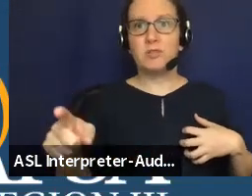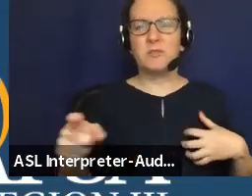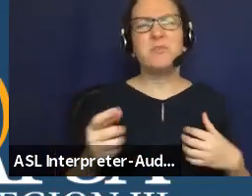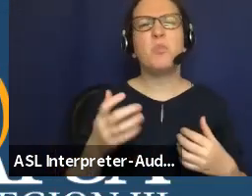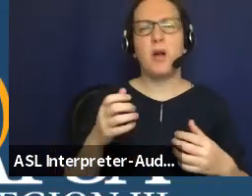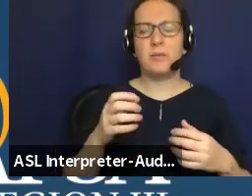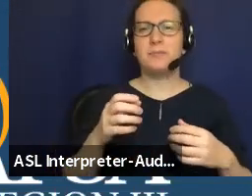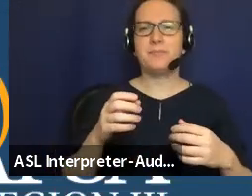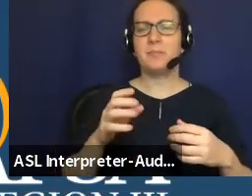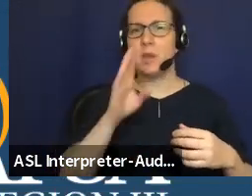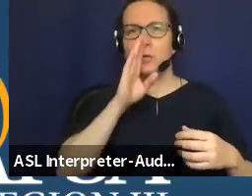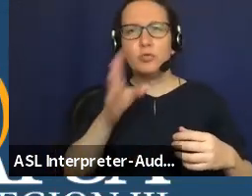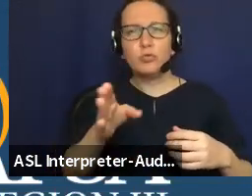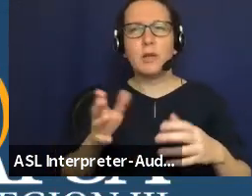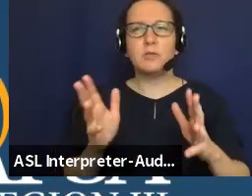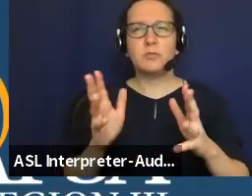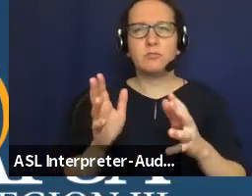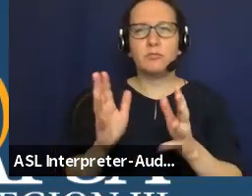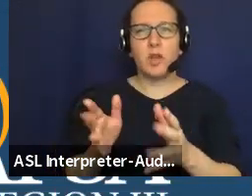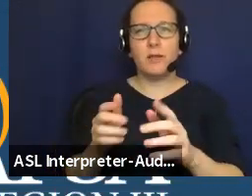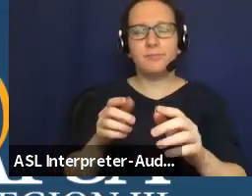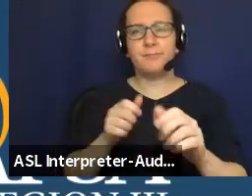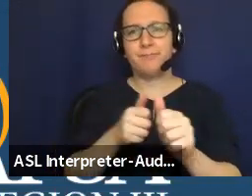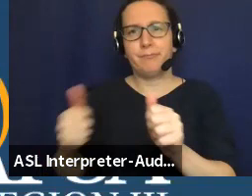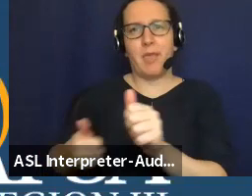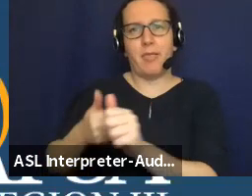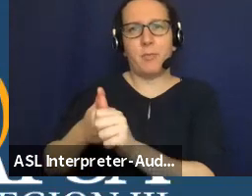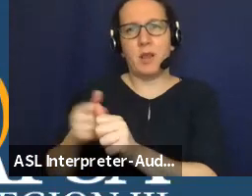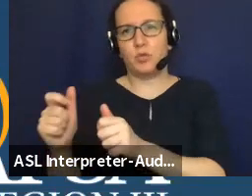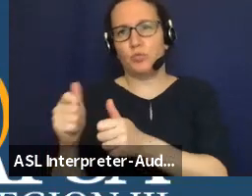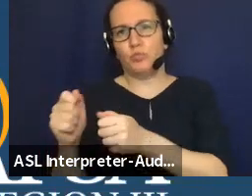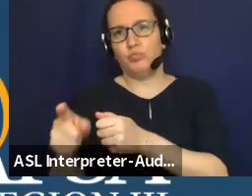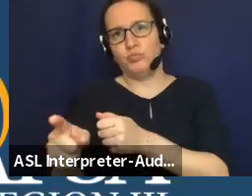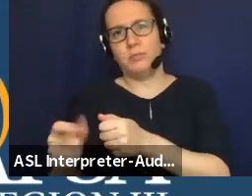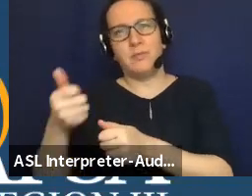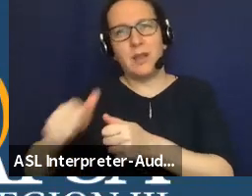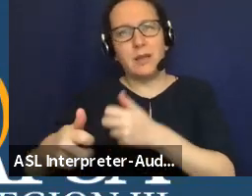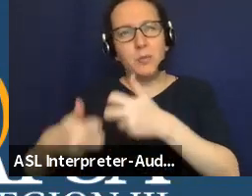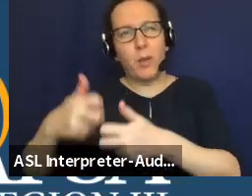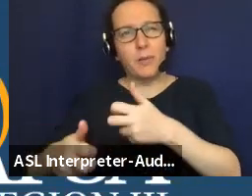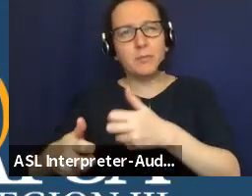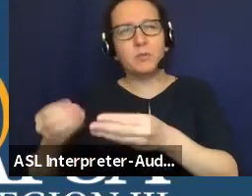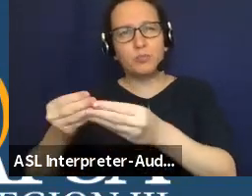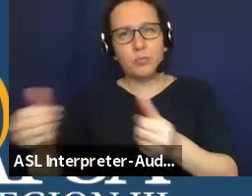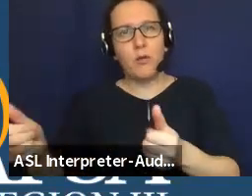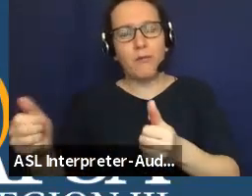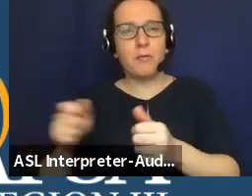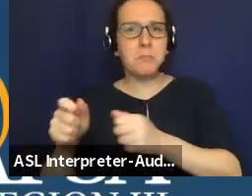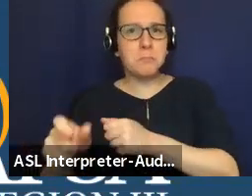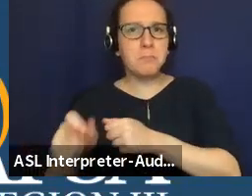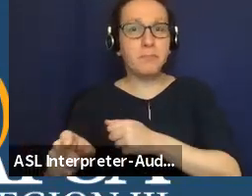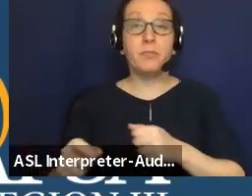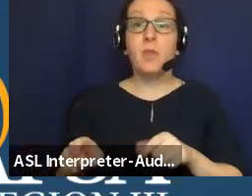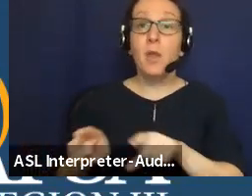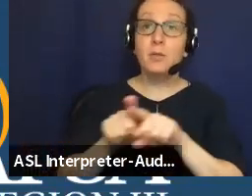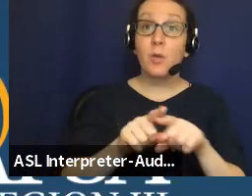a direct chat function for troubleshooting any issues that might come up. And also messaging. You